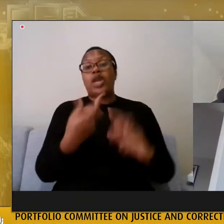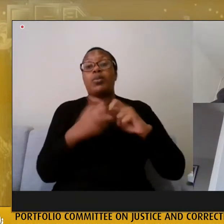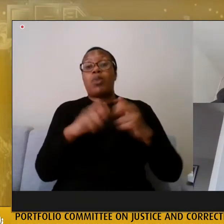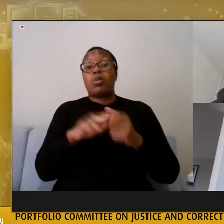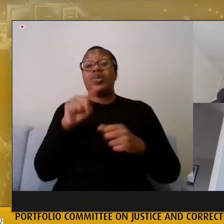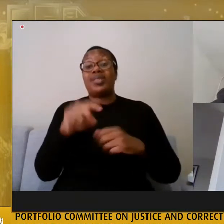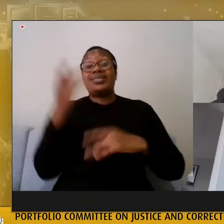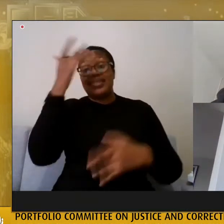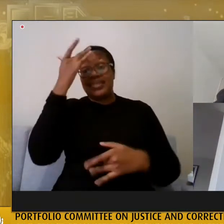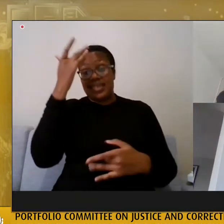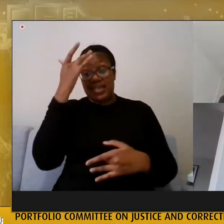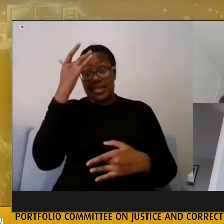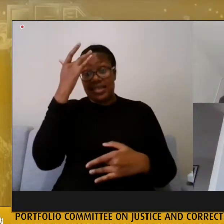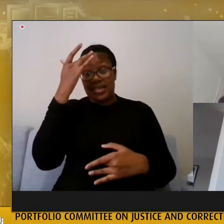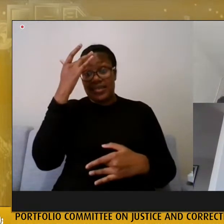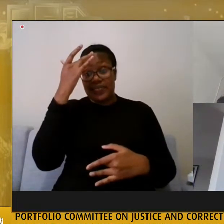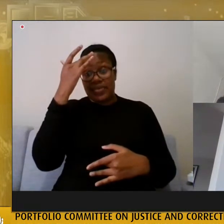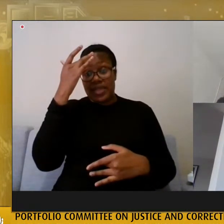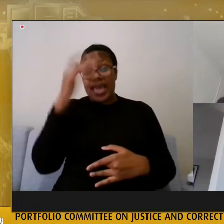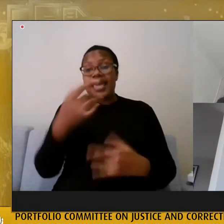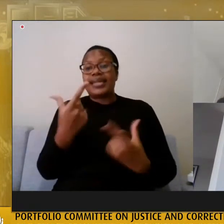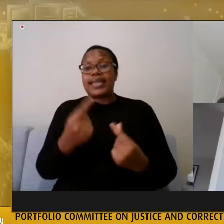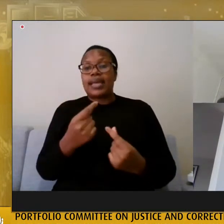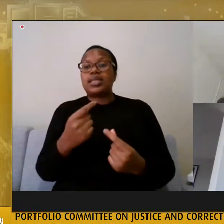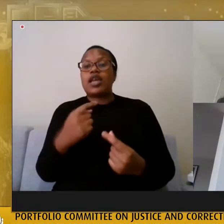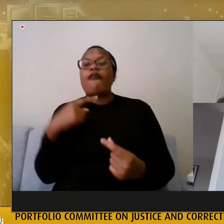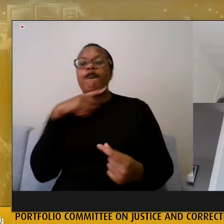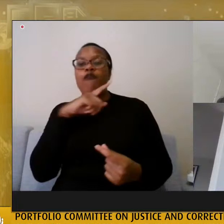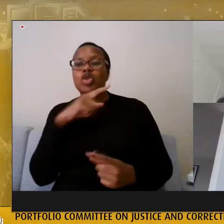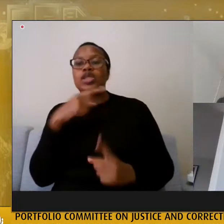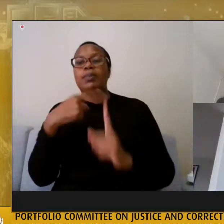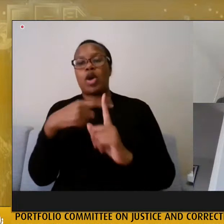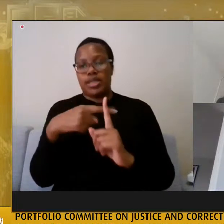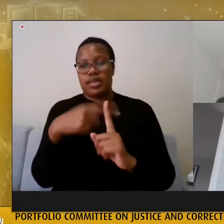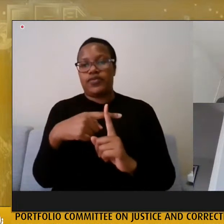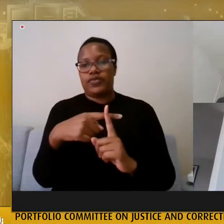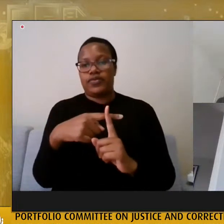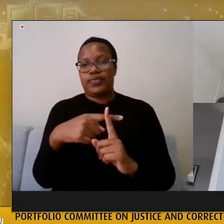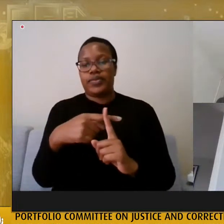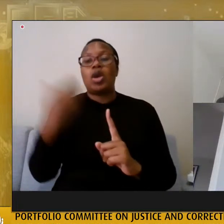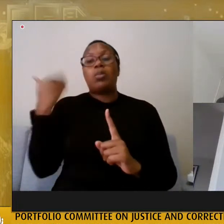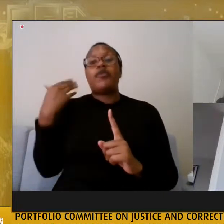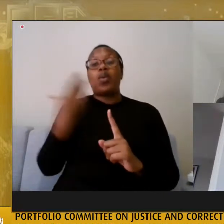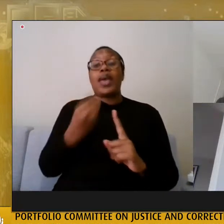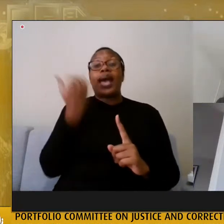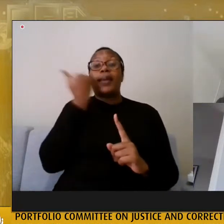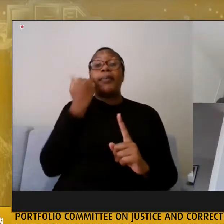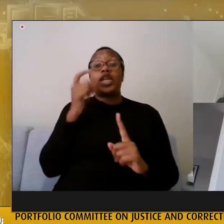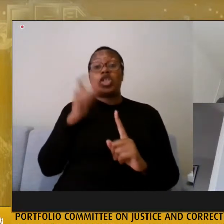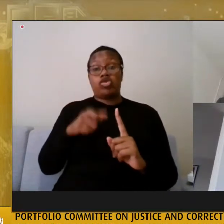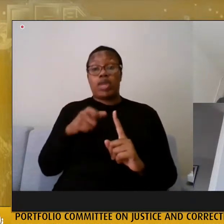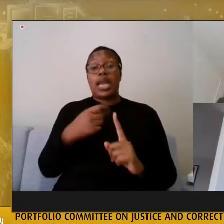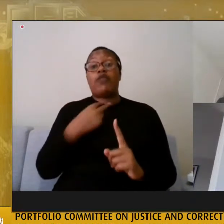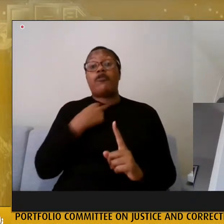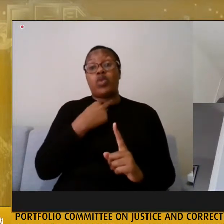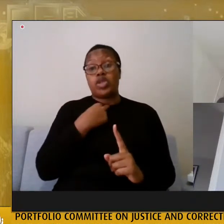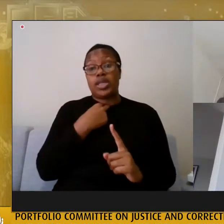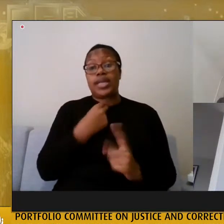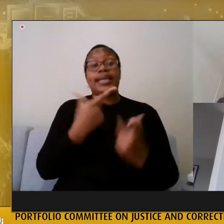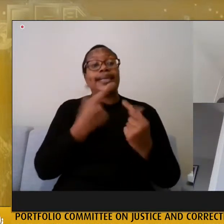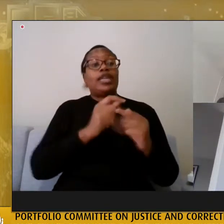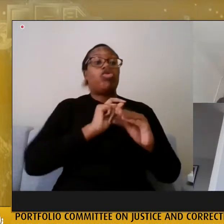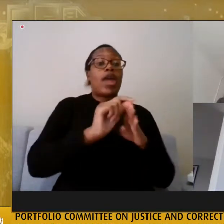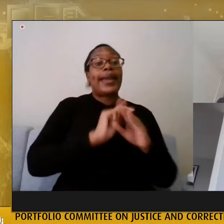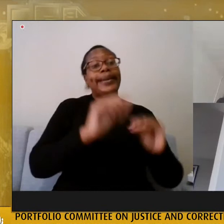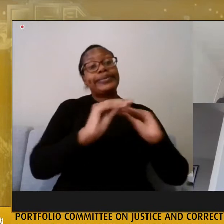is that it does false positives. So we did have a magistrate who unfortunately was doing some training, so he